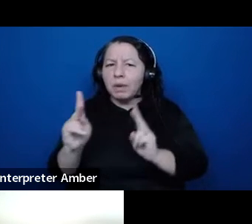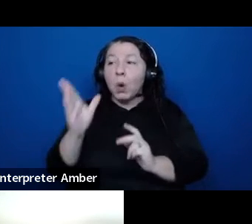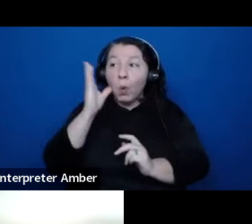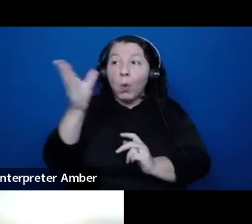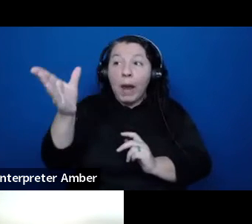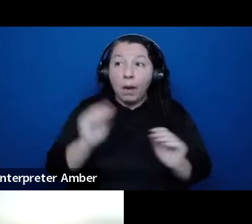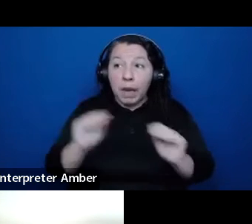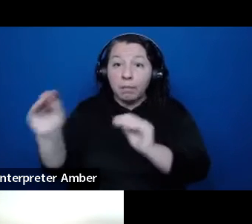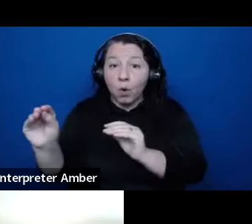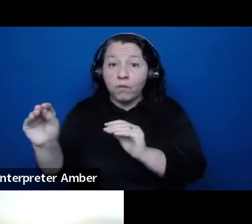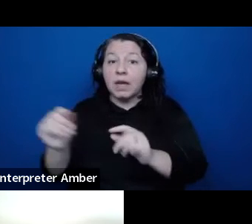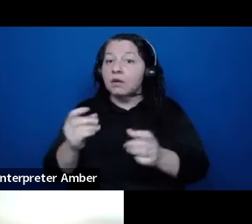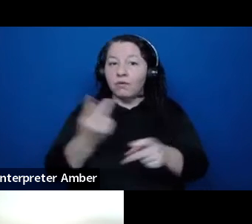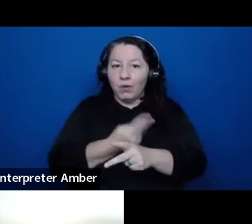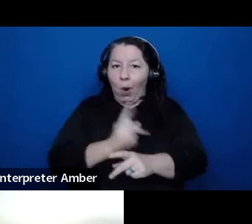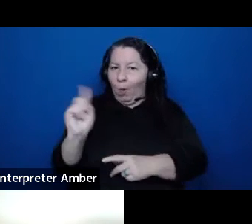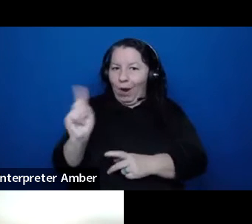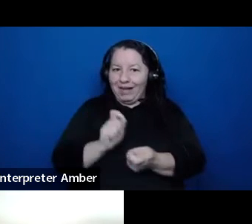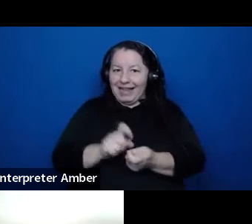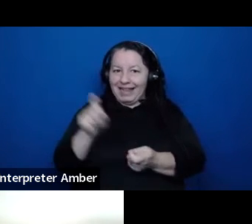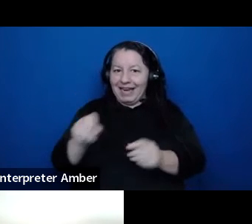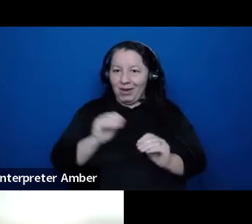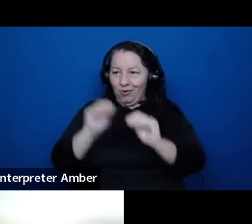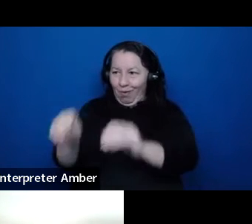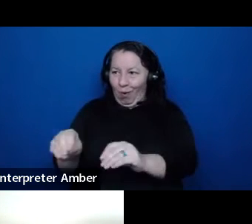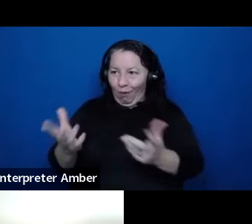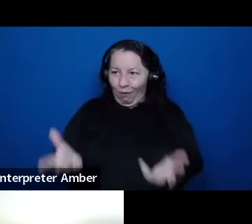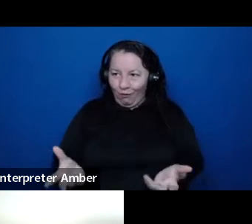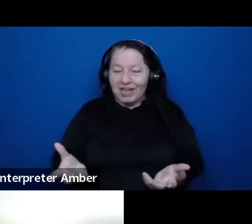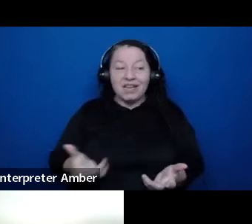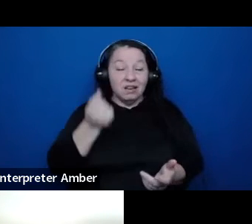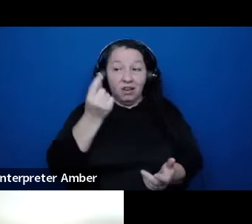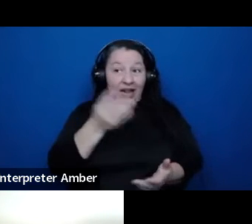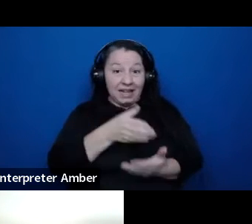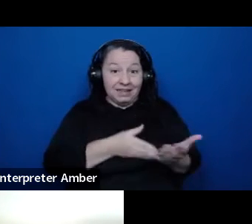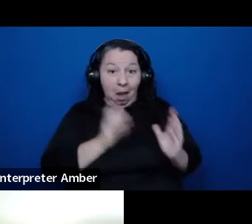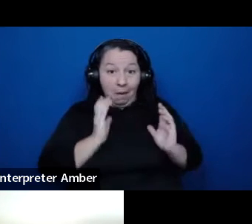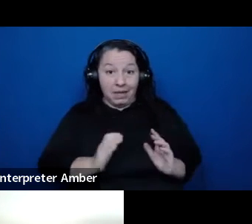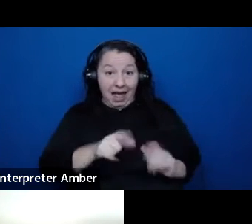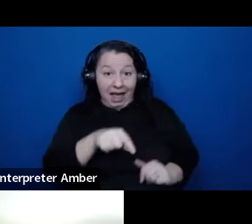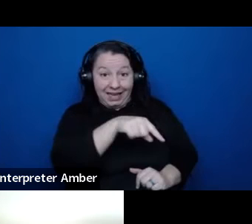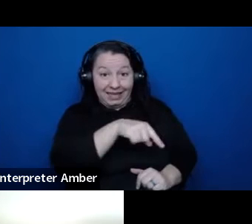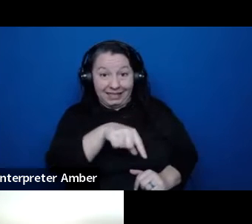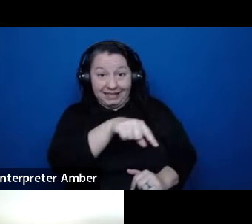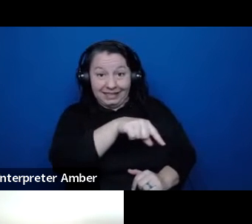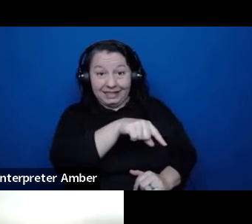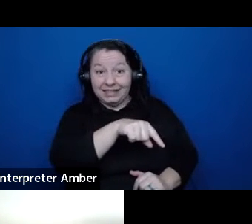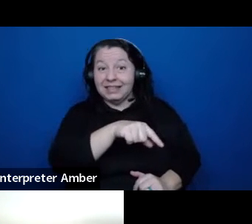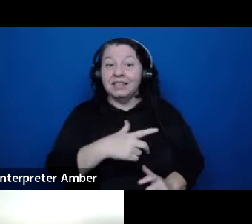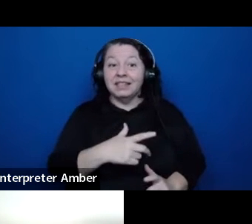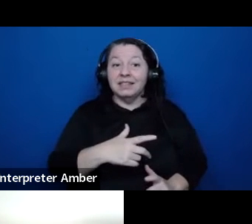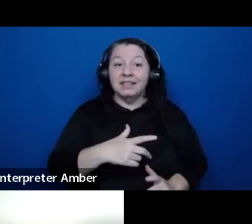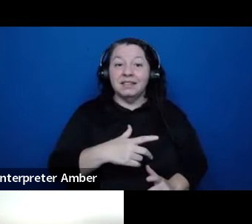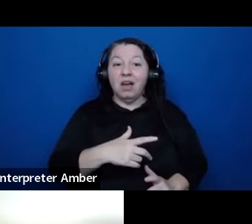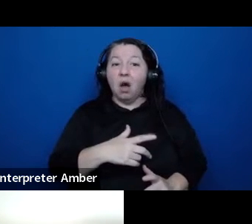where exactly they need to move? Because there's some clients that are an appropriate fit